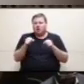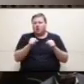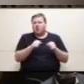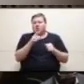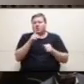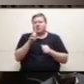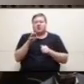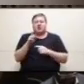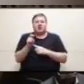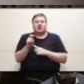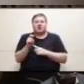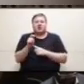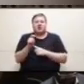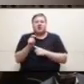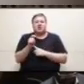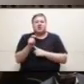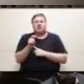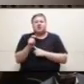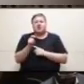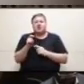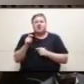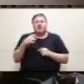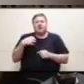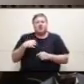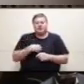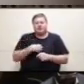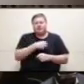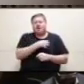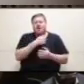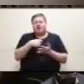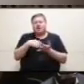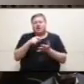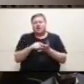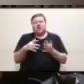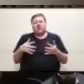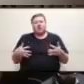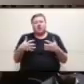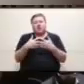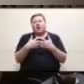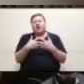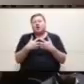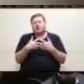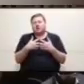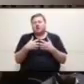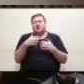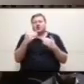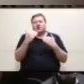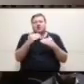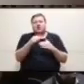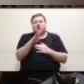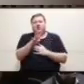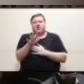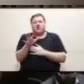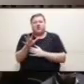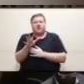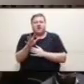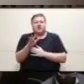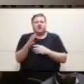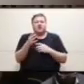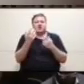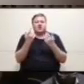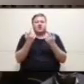was signed by the mayor, and the mayor was in compliance with section 45 of the Municipal Finance Management